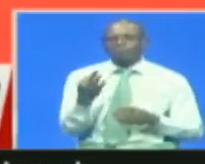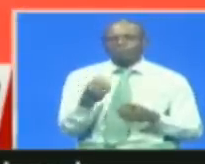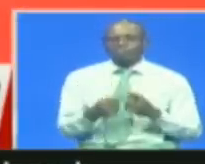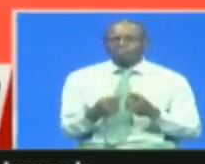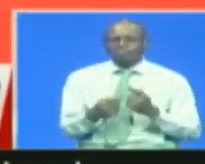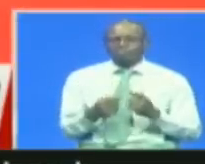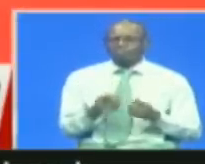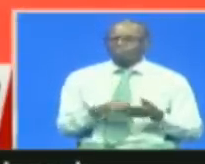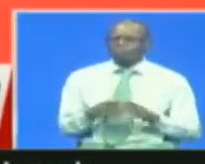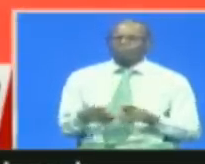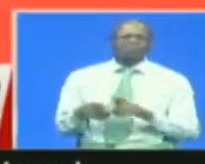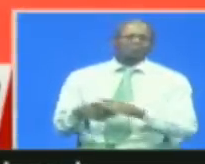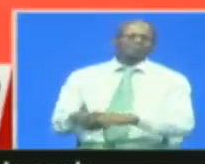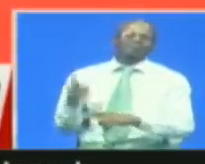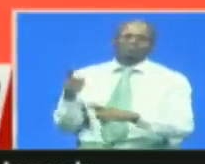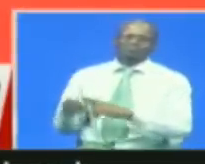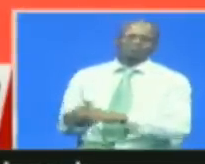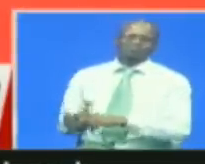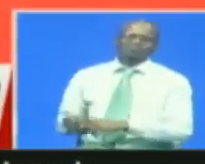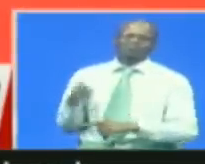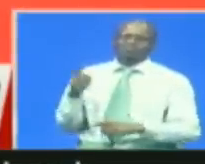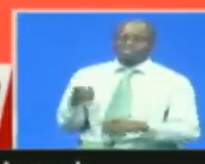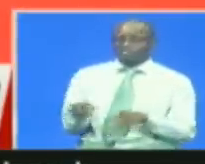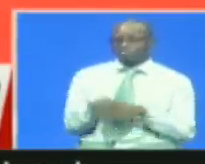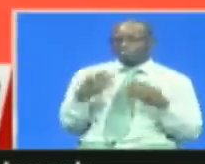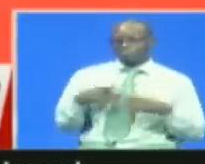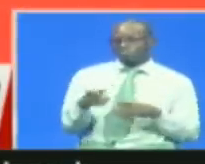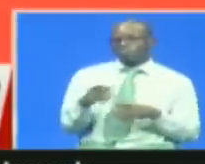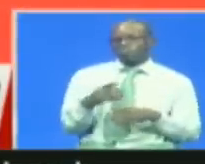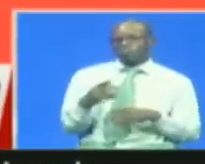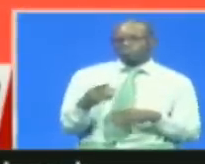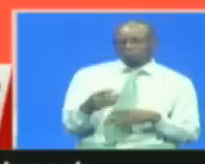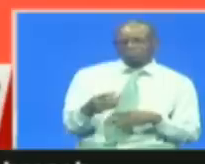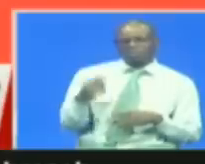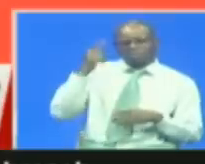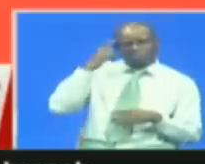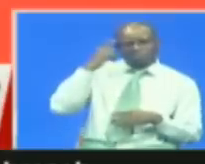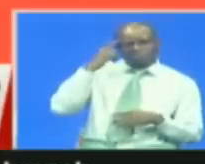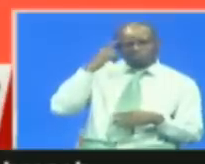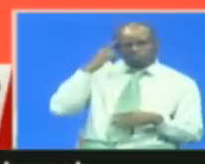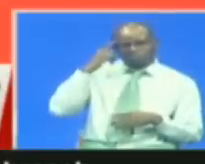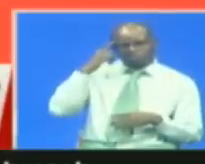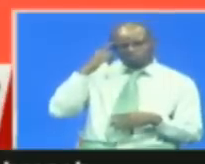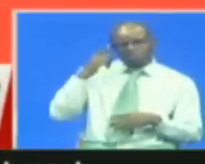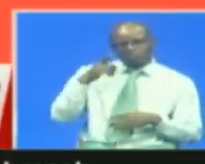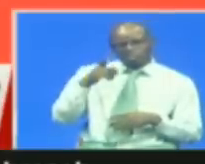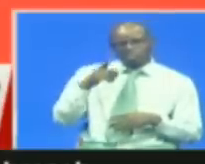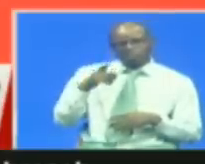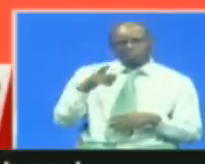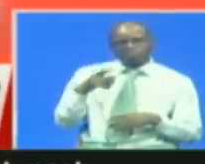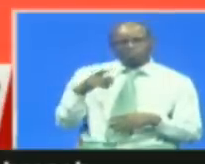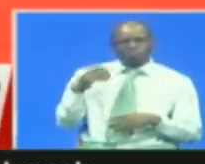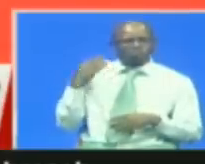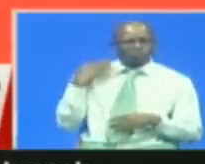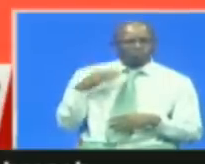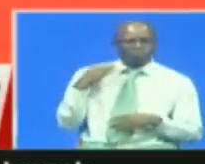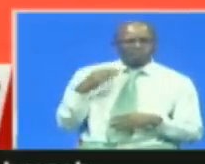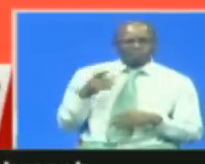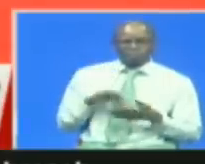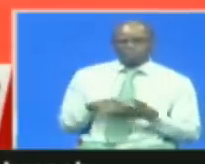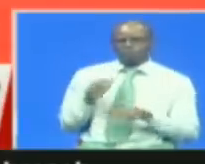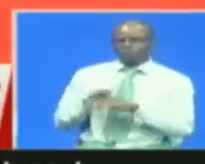Wanachifanya hapa, eti wao ndio wanajua sasa uodali wao, mulituitia kazi. Hizi, tumekuja